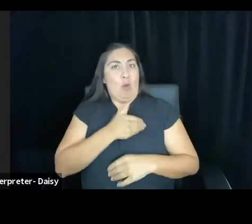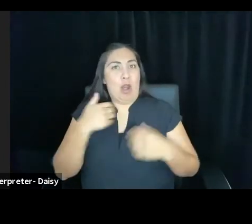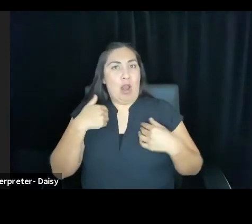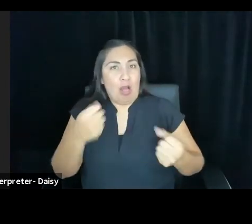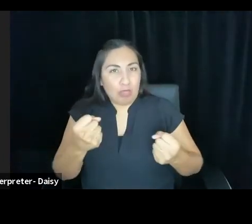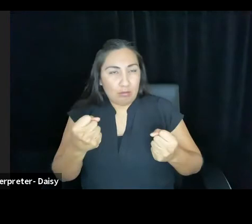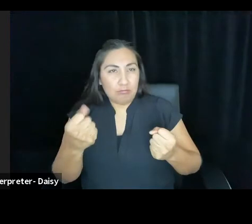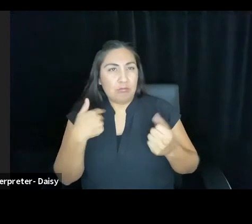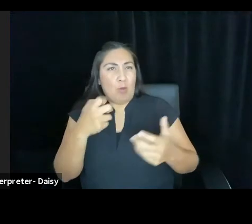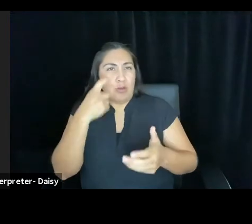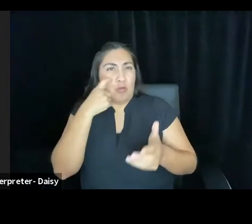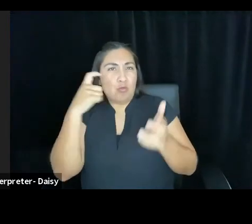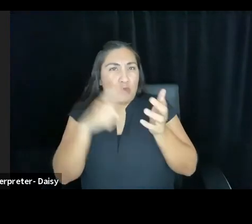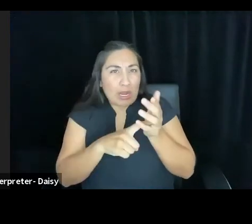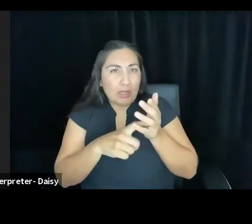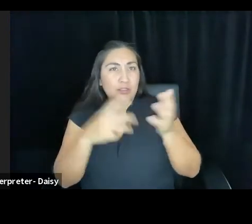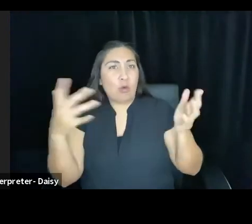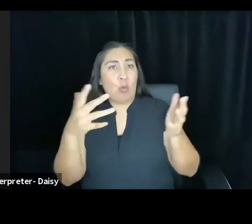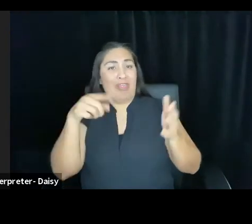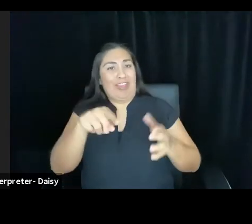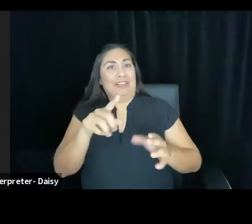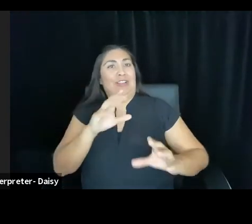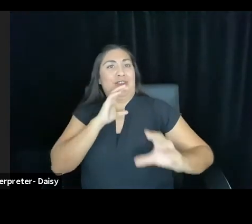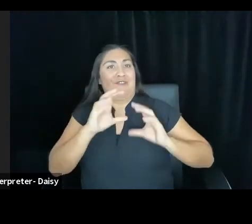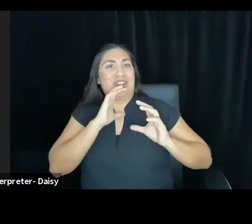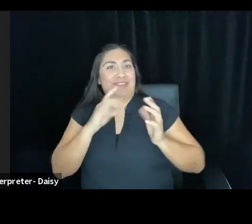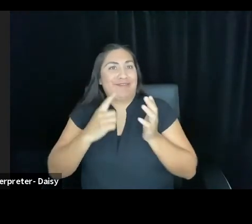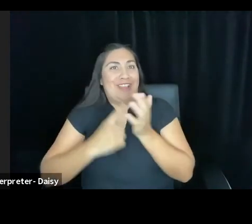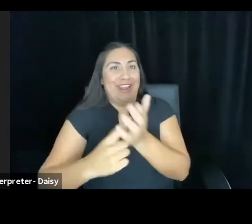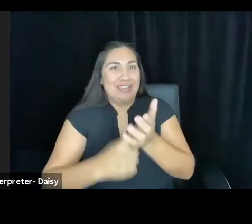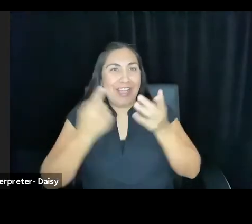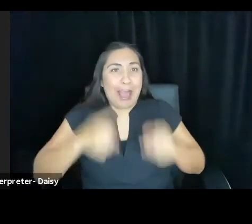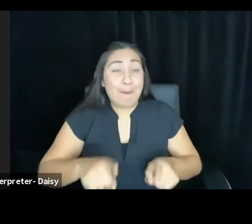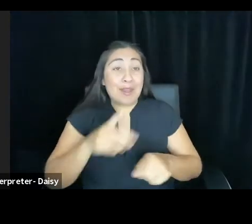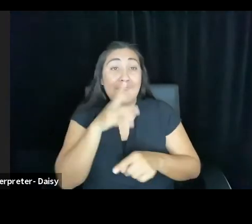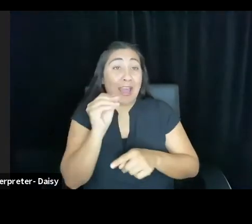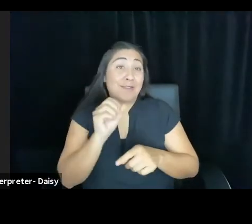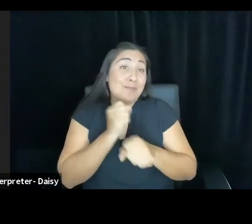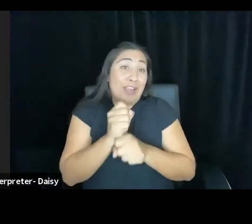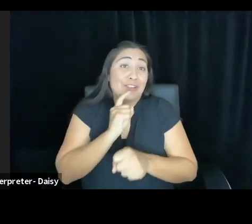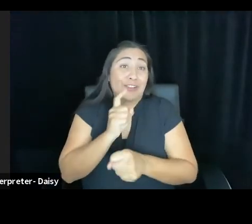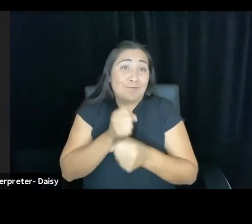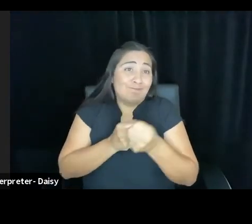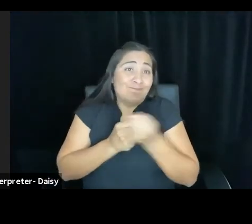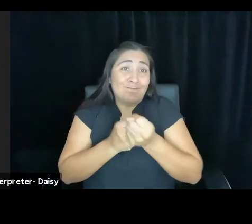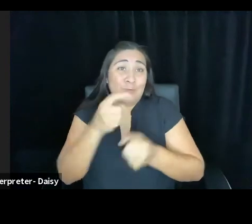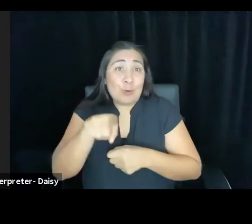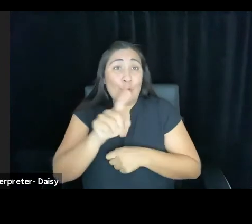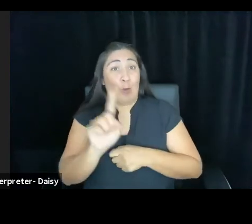backdrop against which this conversation is happening and affirm you wherever you may be in your personal journey at this time.